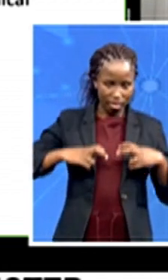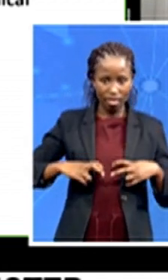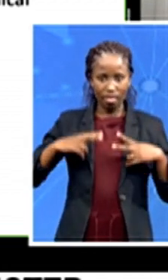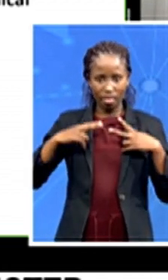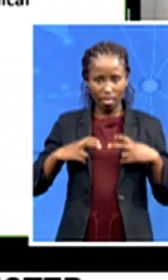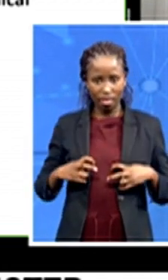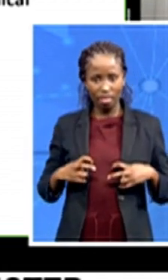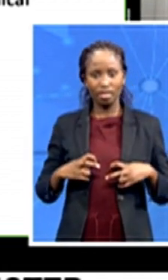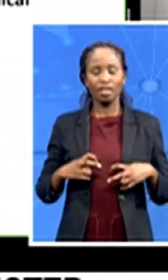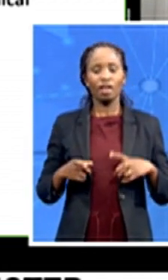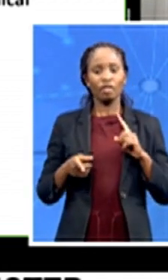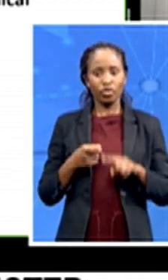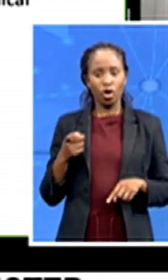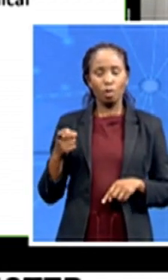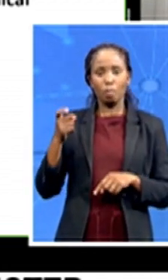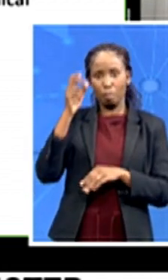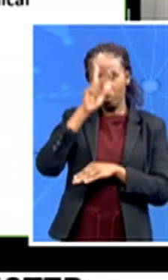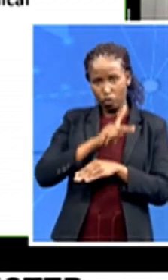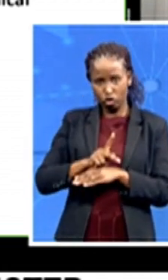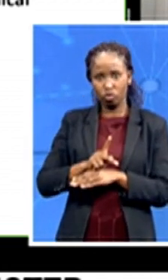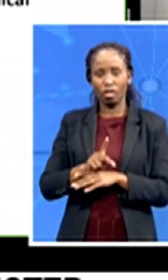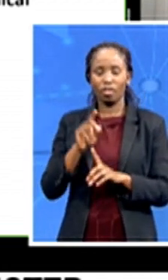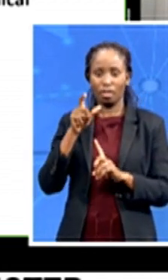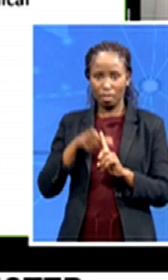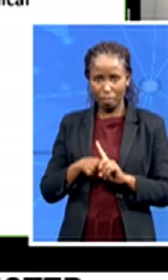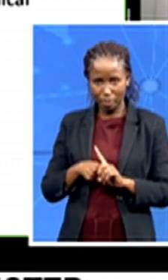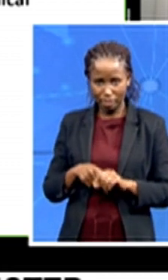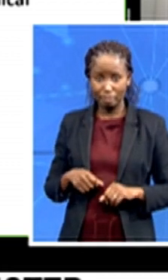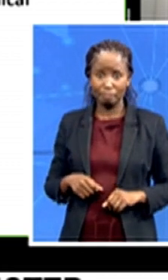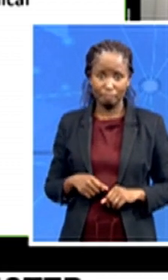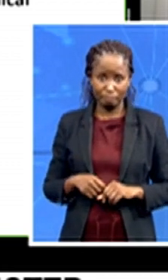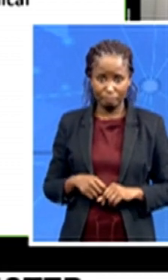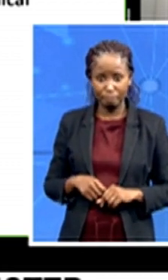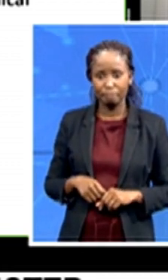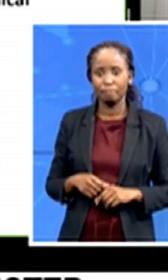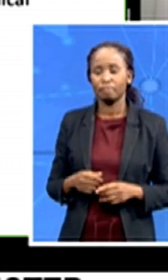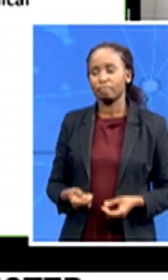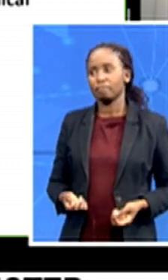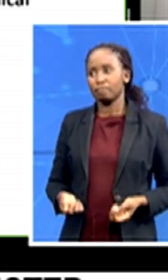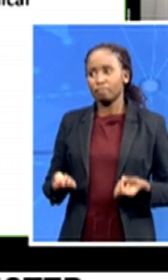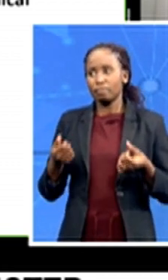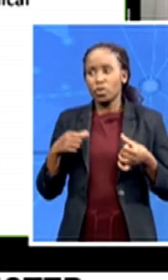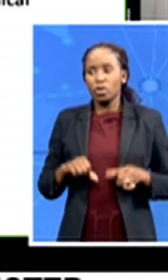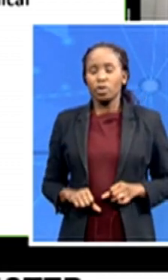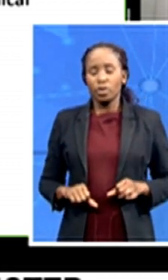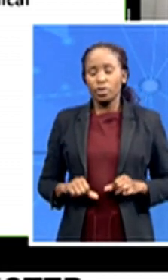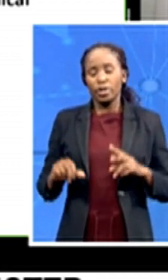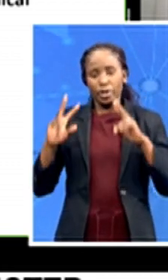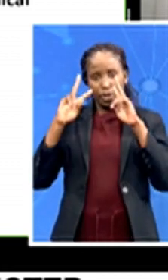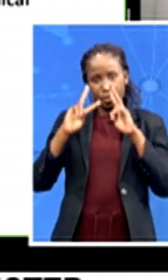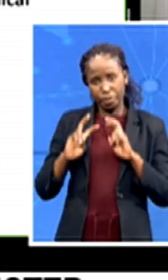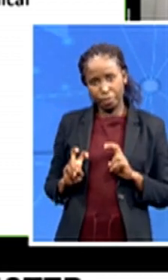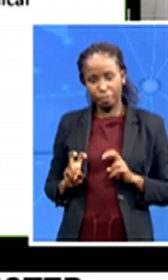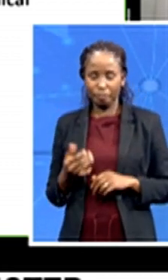the patient. And then you also look at investigations, for example, a laboratory report or